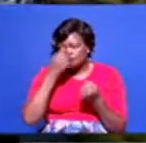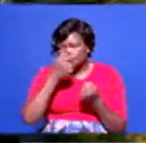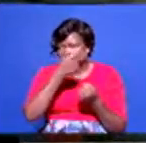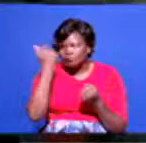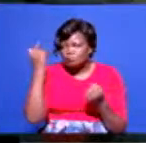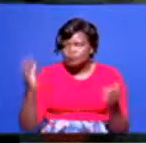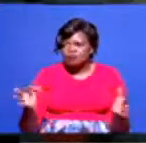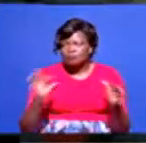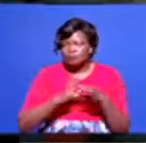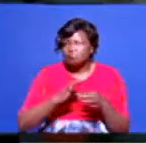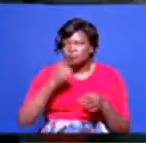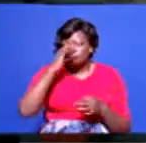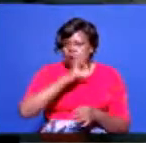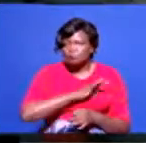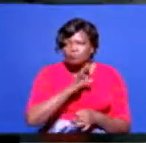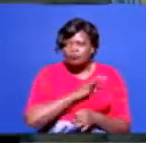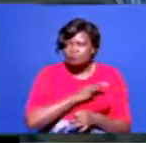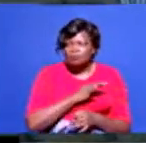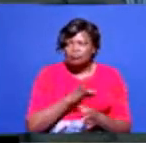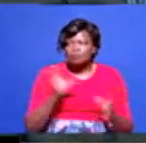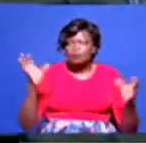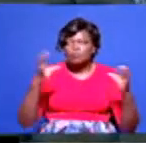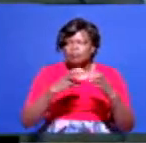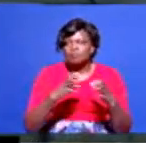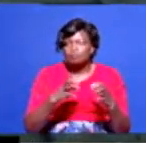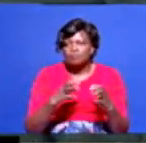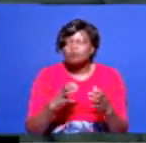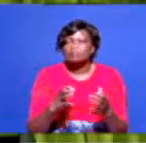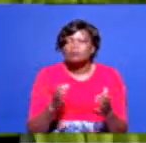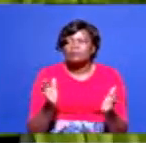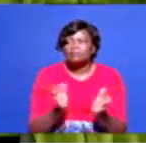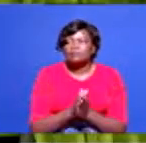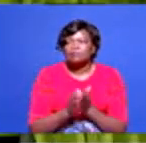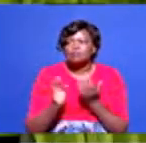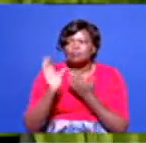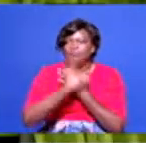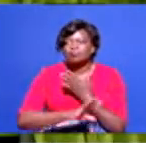for the benefit of the community and by extension, the entire country.